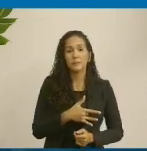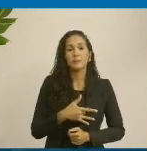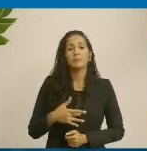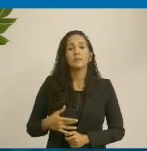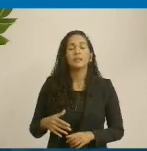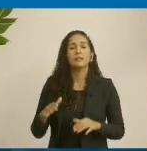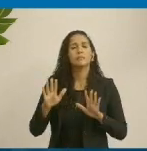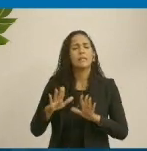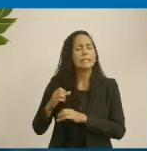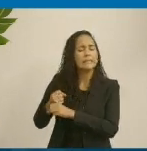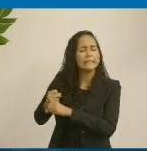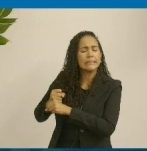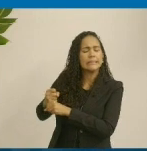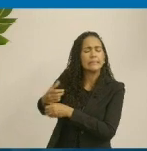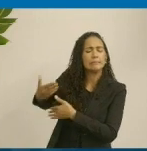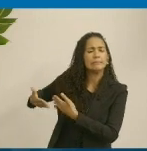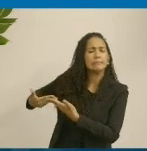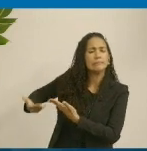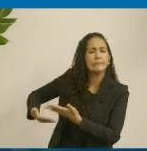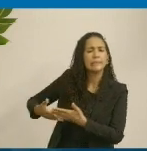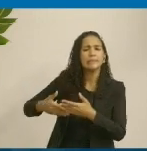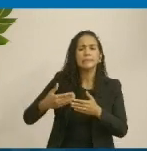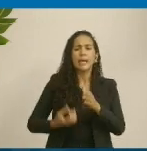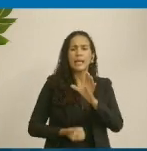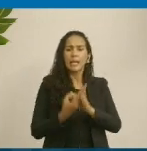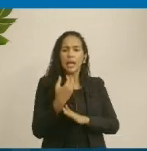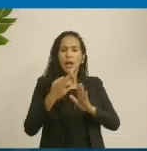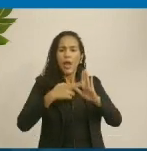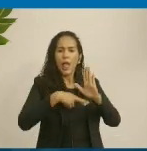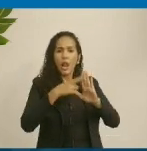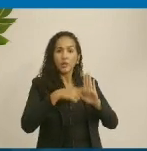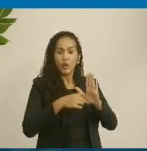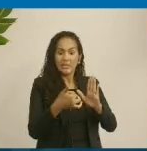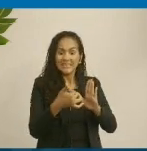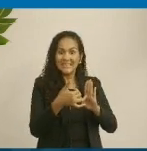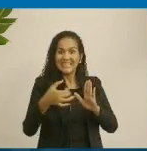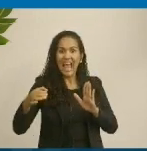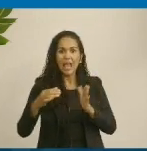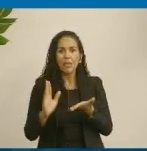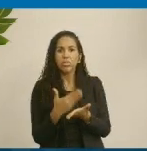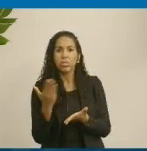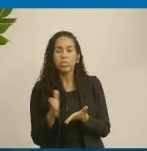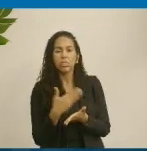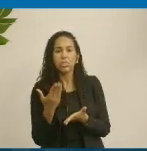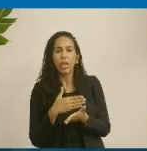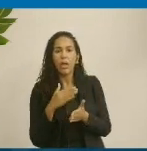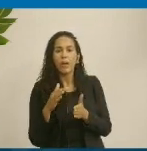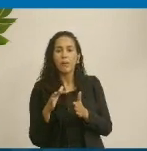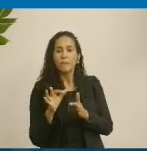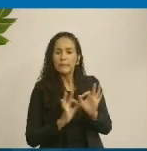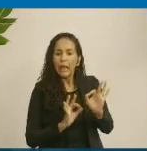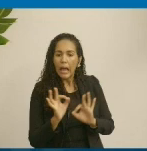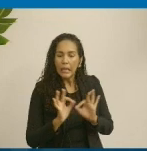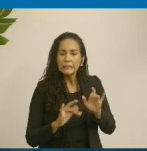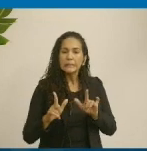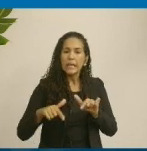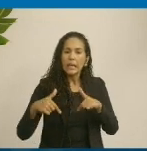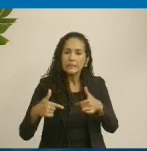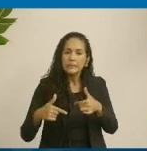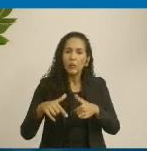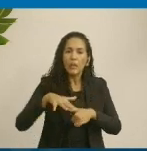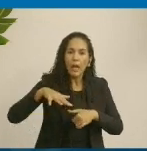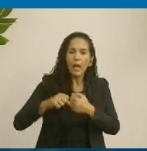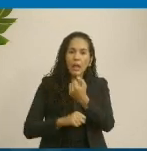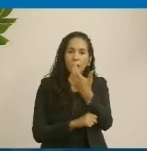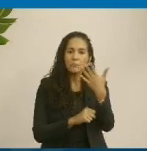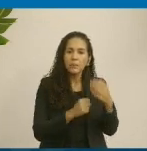produced 100-page reports detailing their climate action plans, and they put them on their website. That was years ago, and they've since realized that few people are